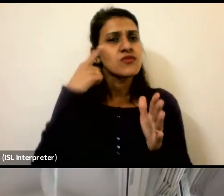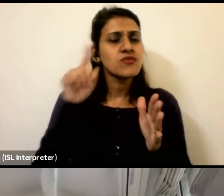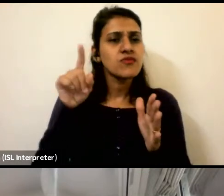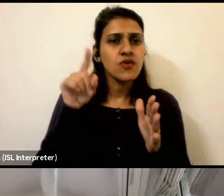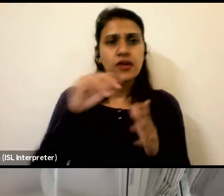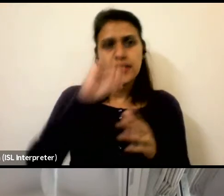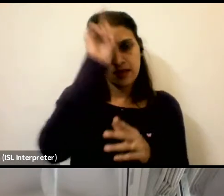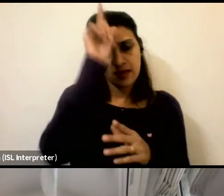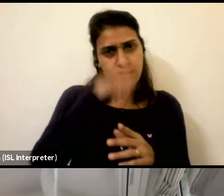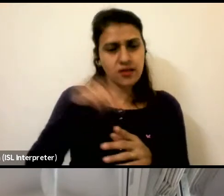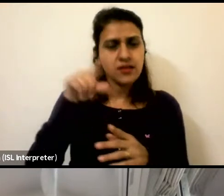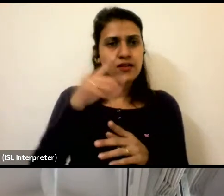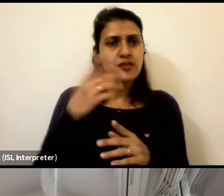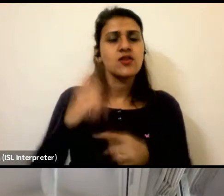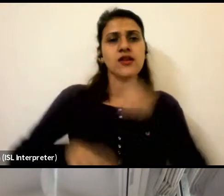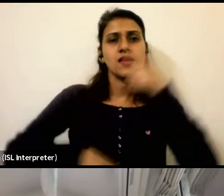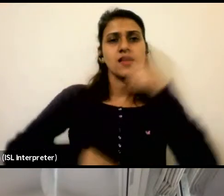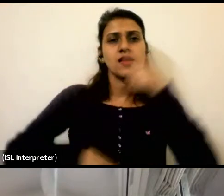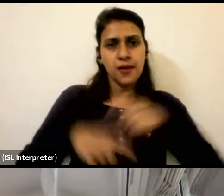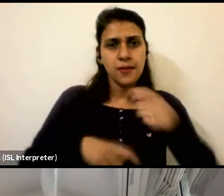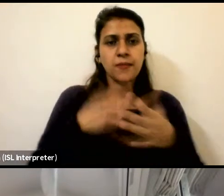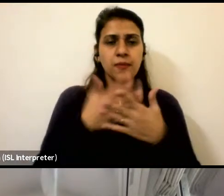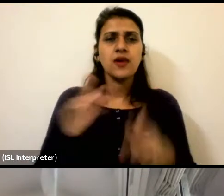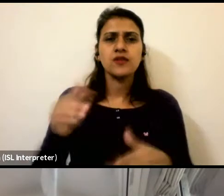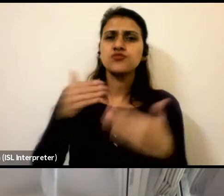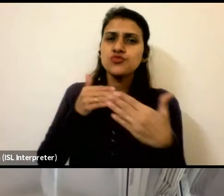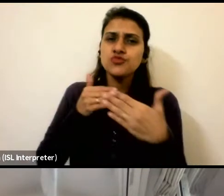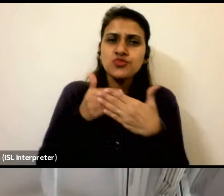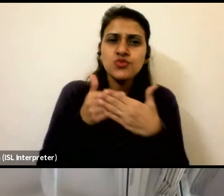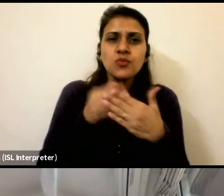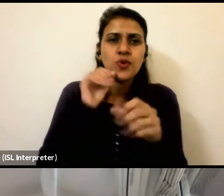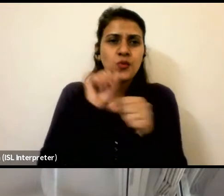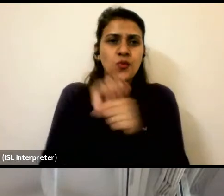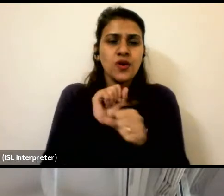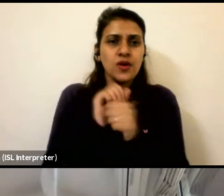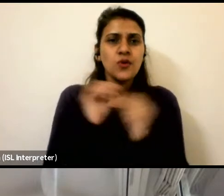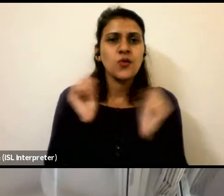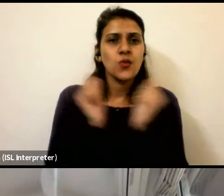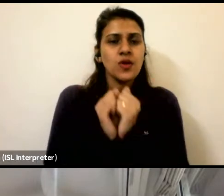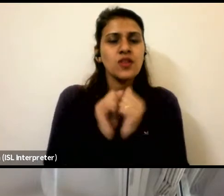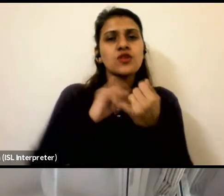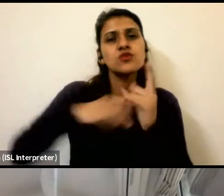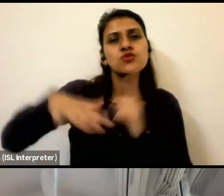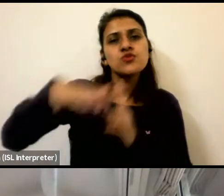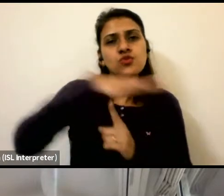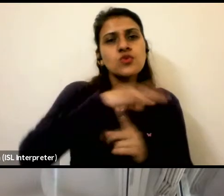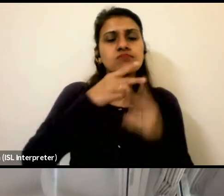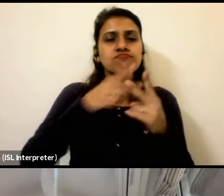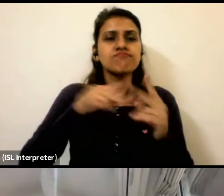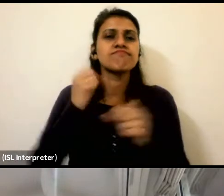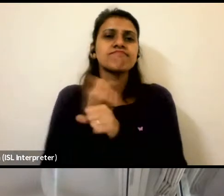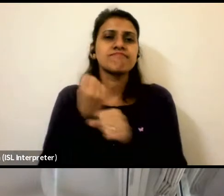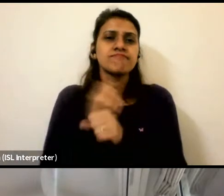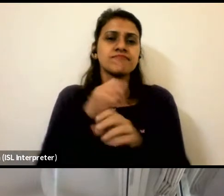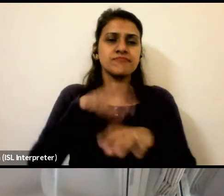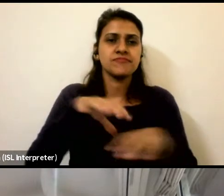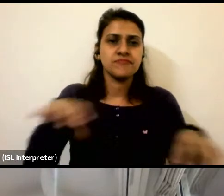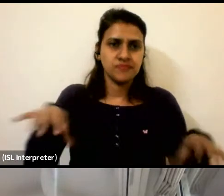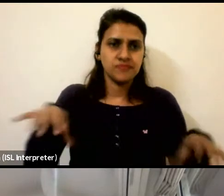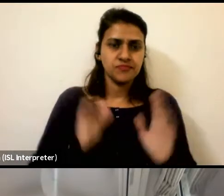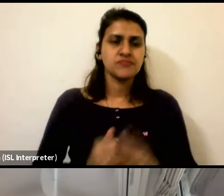the corporate sector, Mr. Mittal is closely associated with the social sector. We now